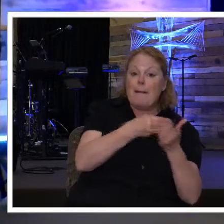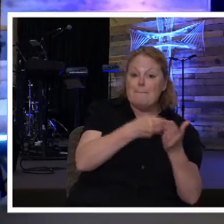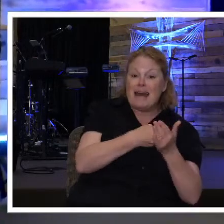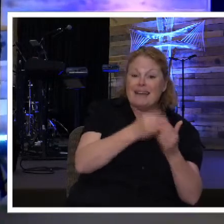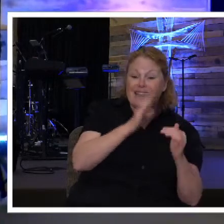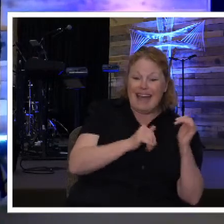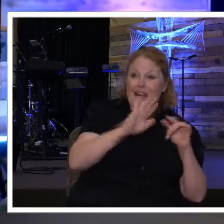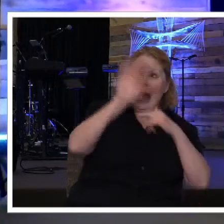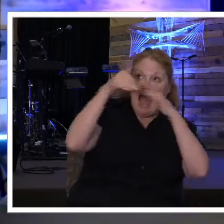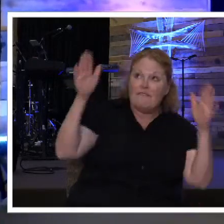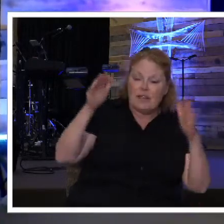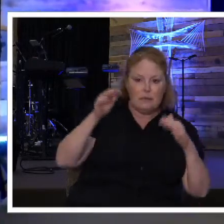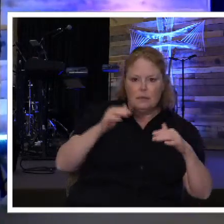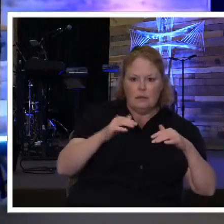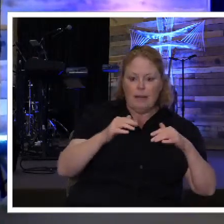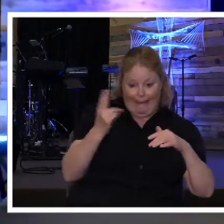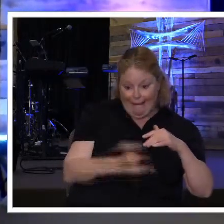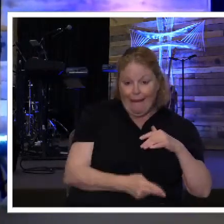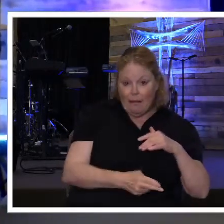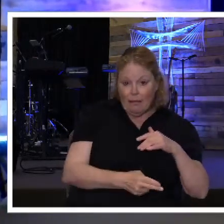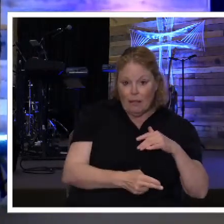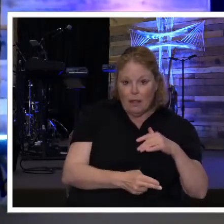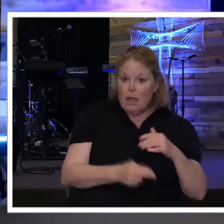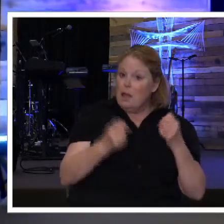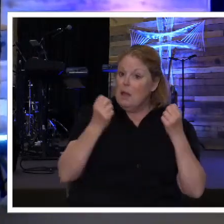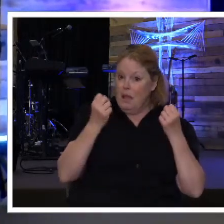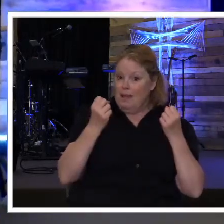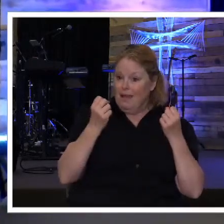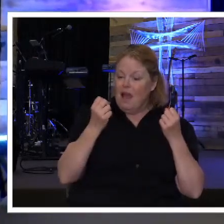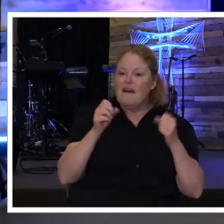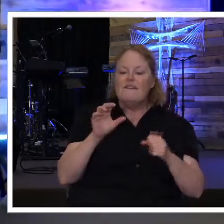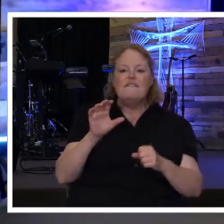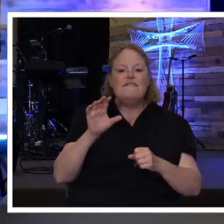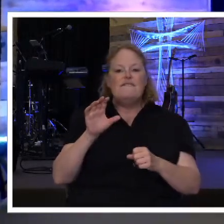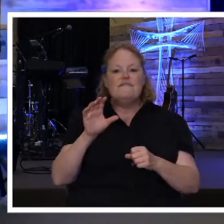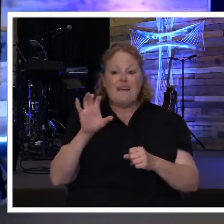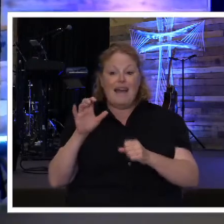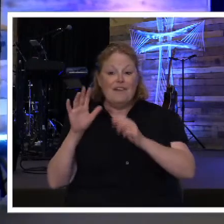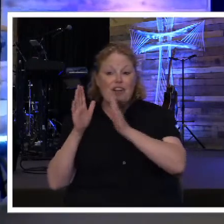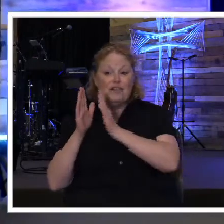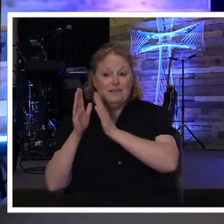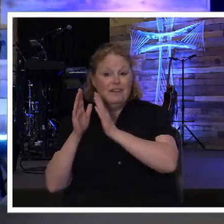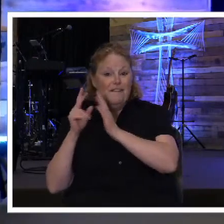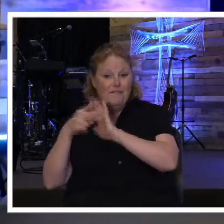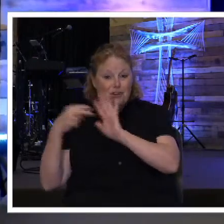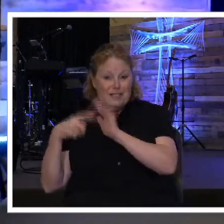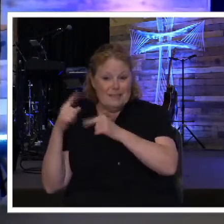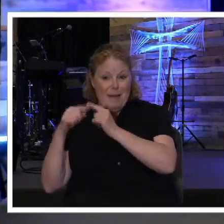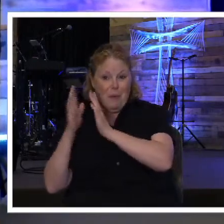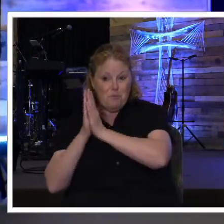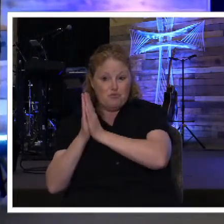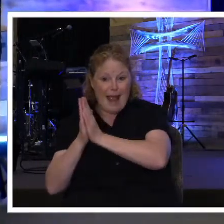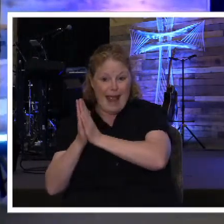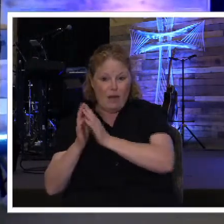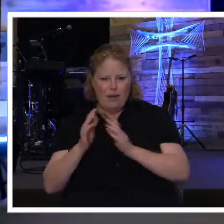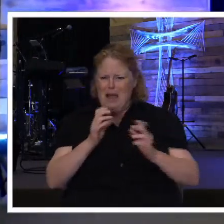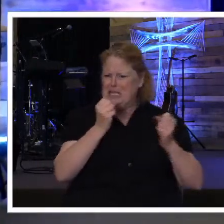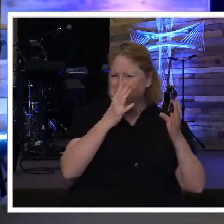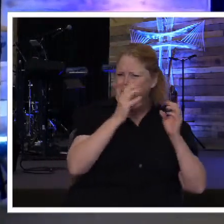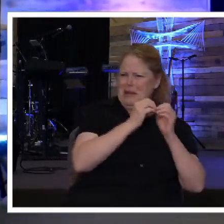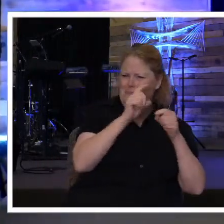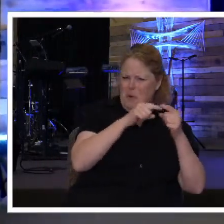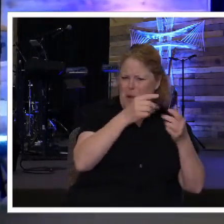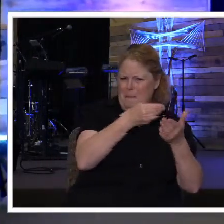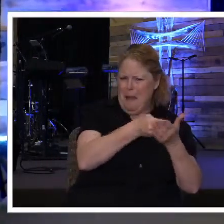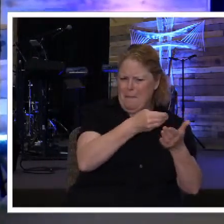over 2,000 verses on money in the Bible and only 500 on prayer. In fact, Proverbs has a